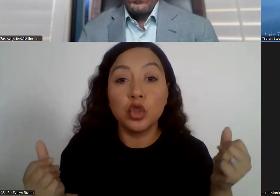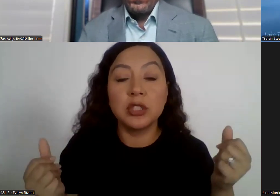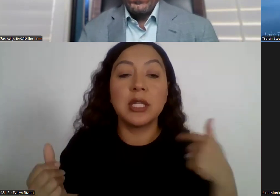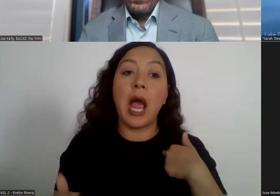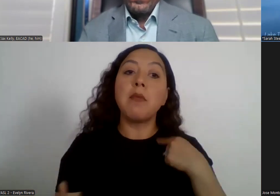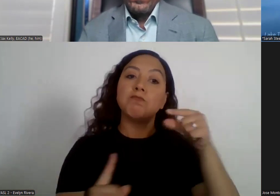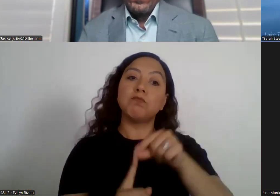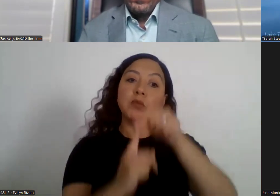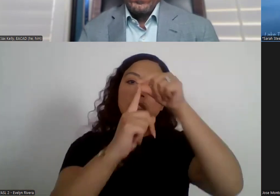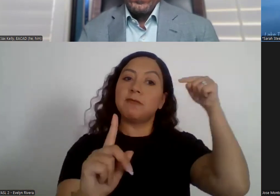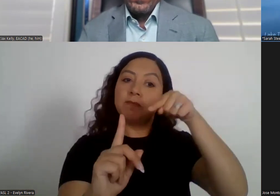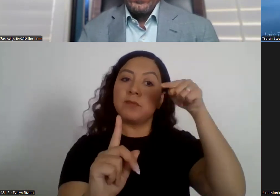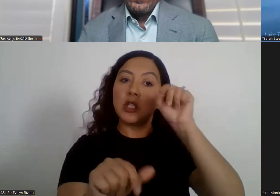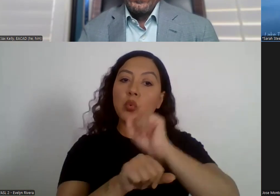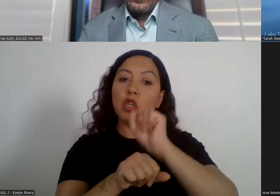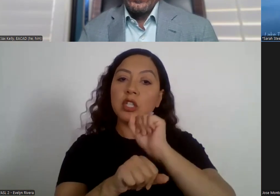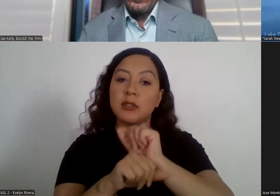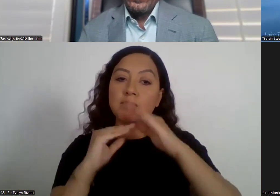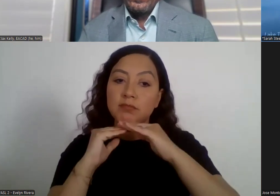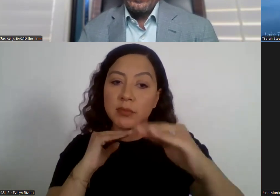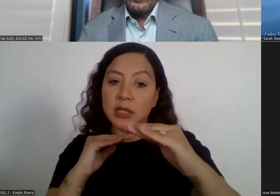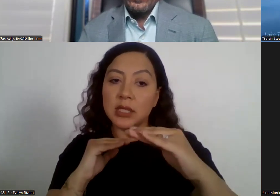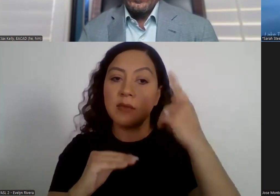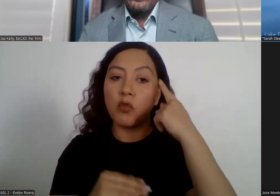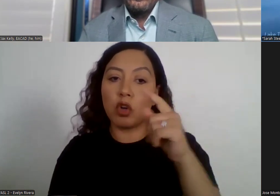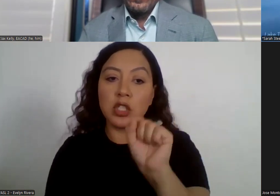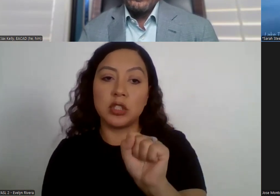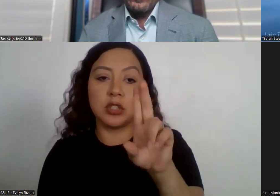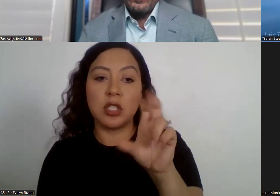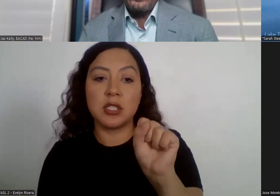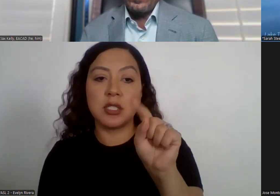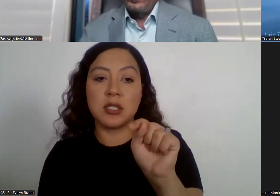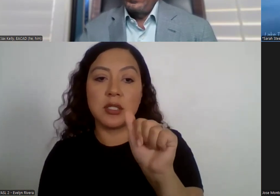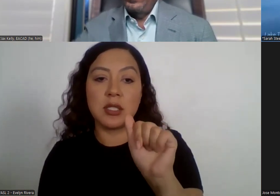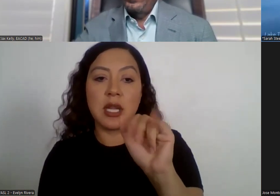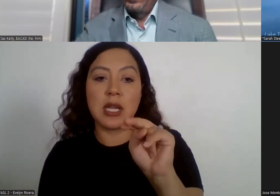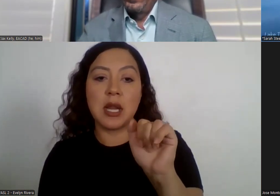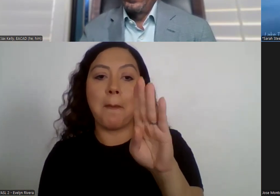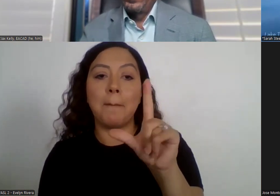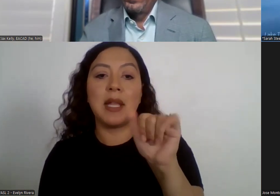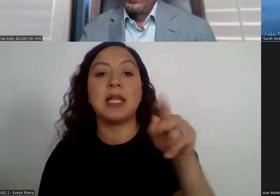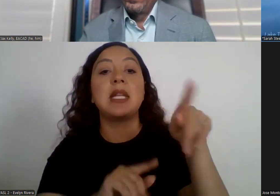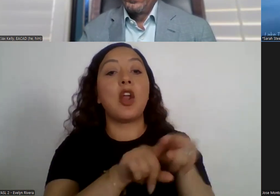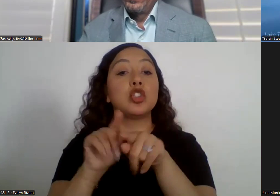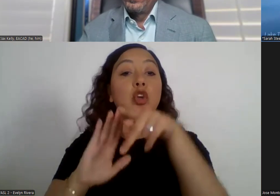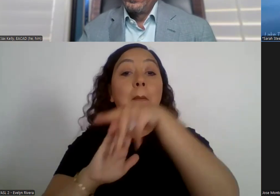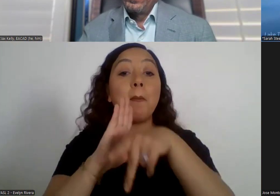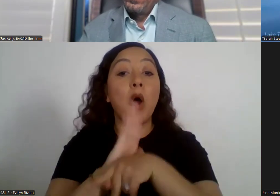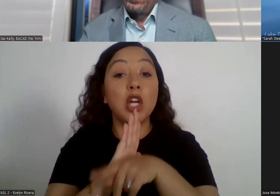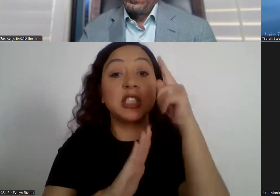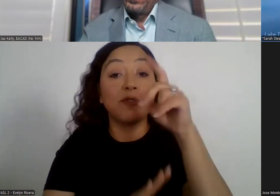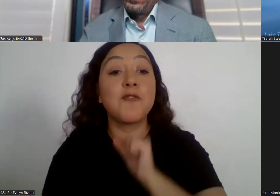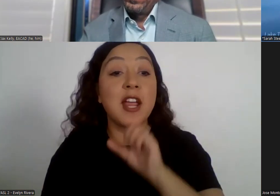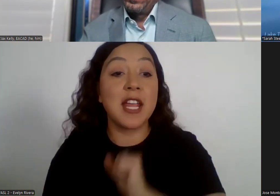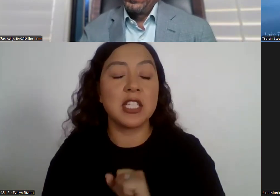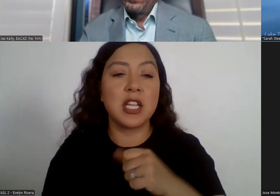on the sustainability and policies on sustainability for aging, and that would, for me, I